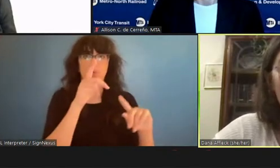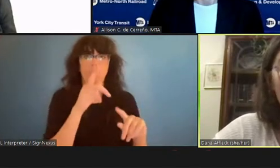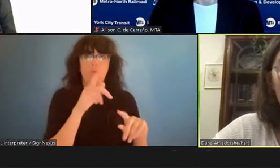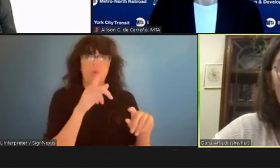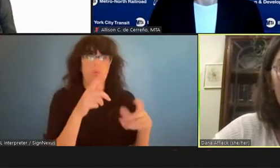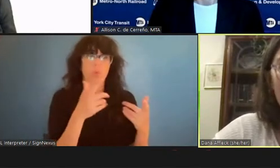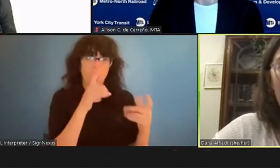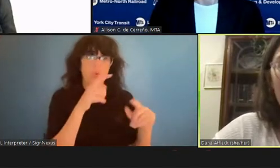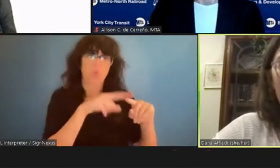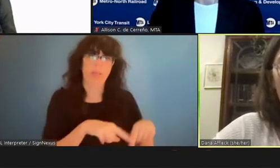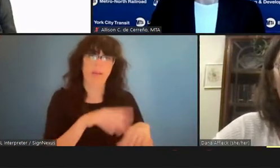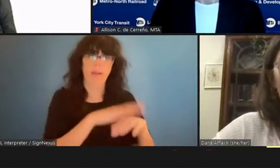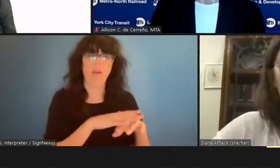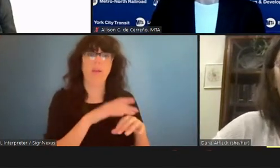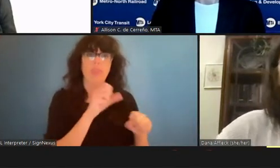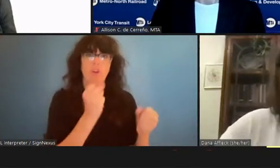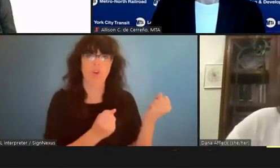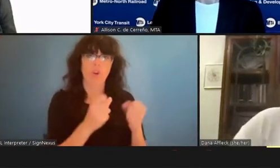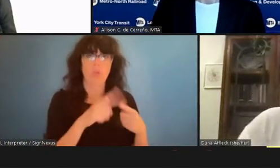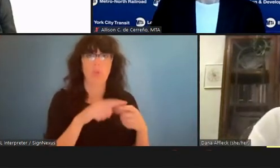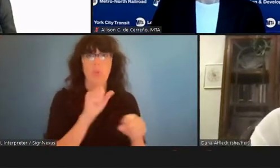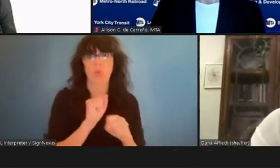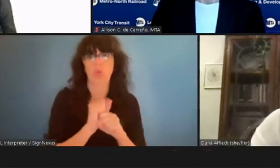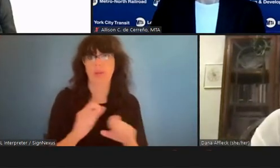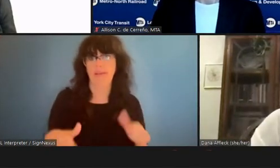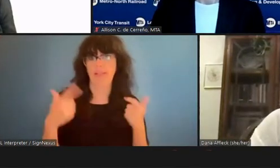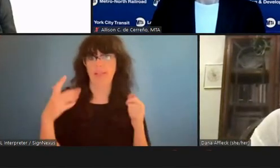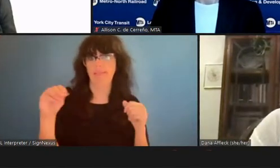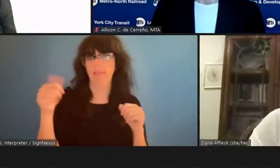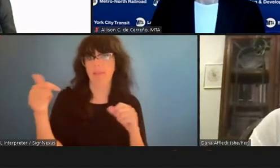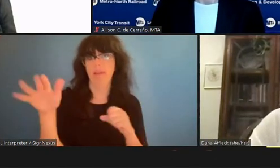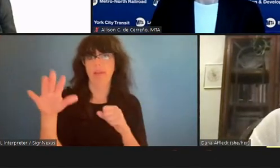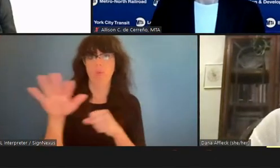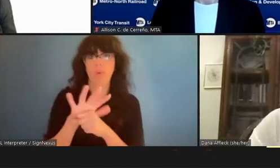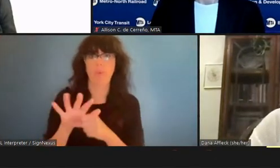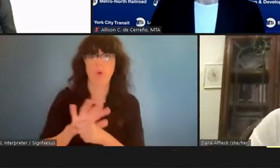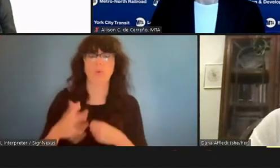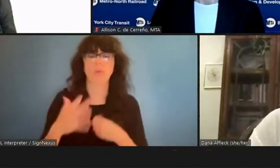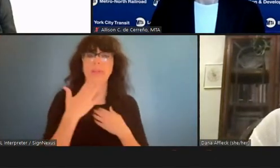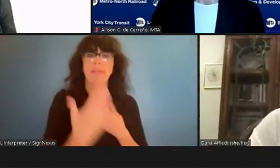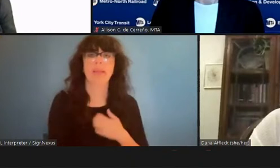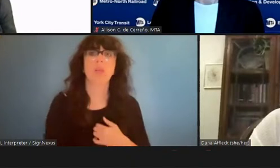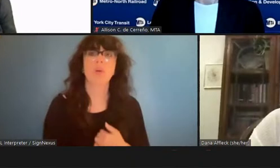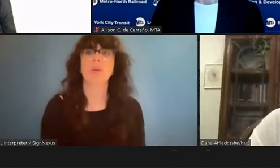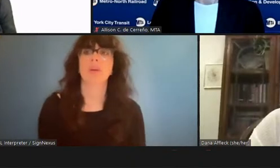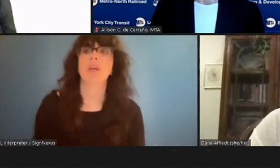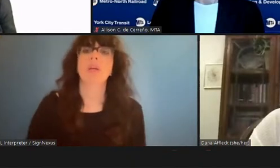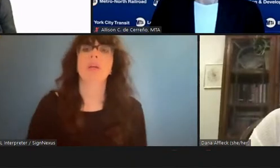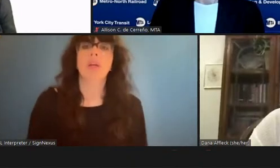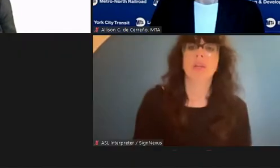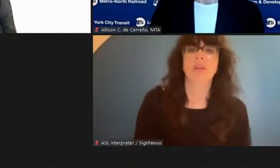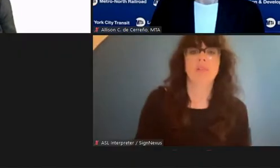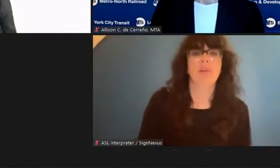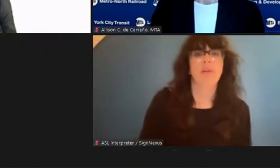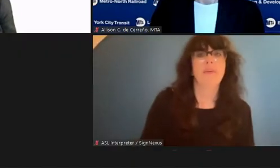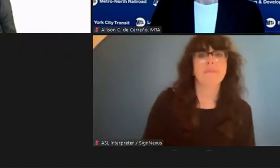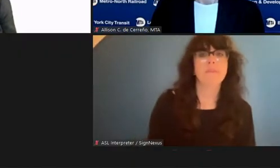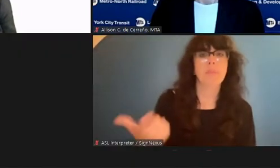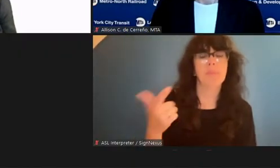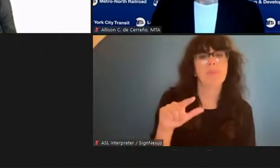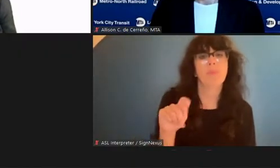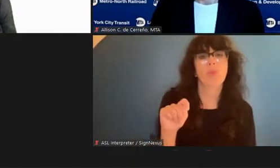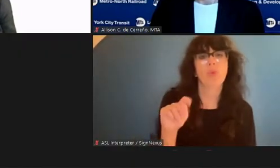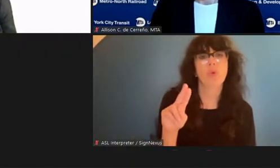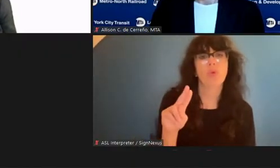outer boroughs thank you thank you the next speaker is to hammy ben massoud